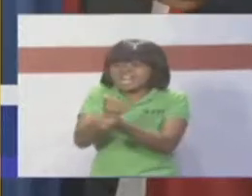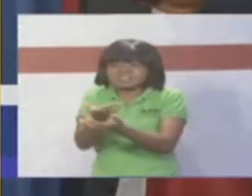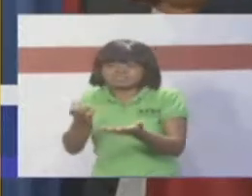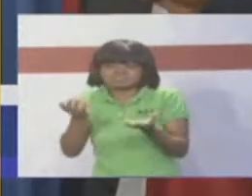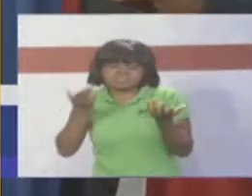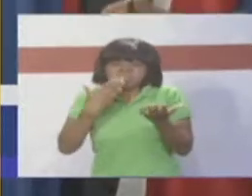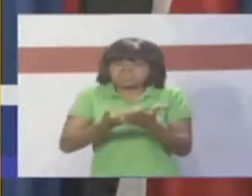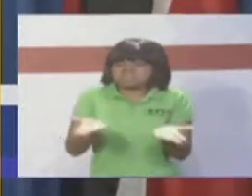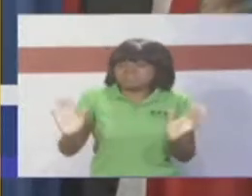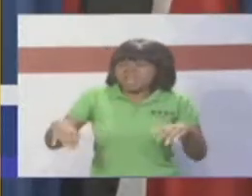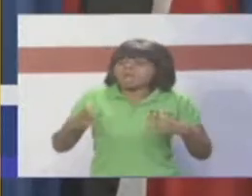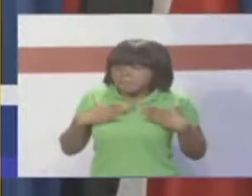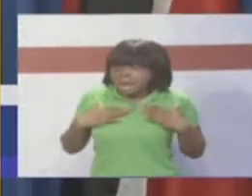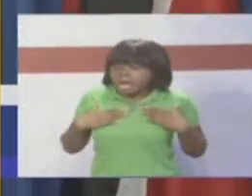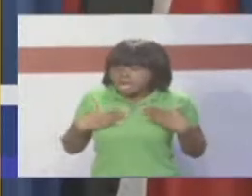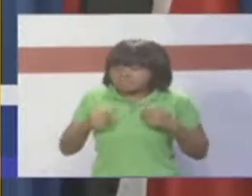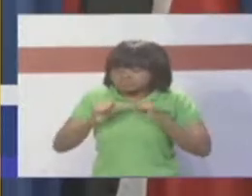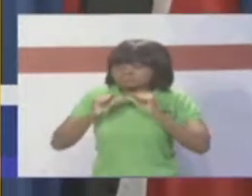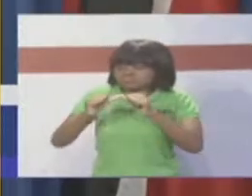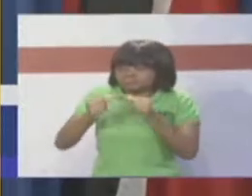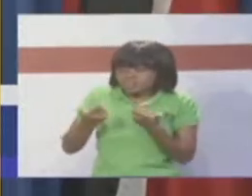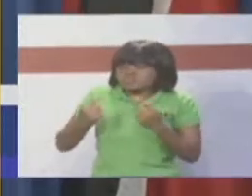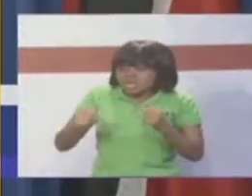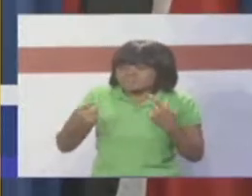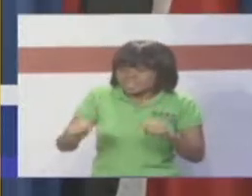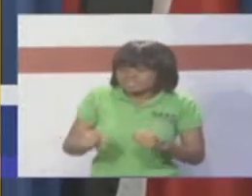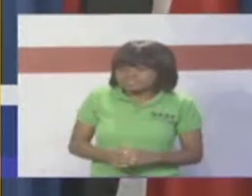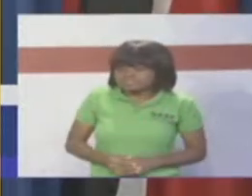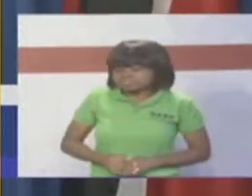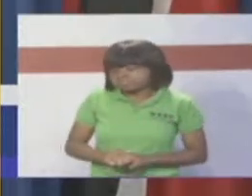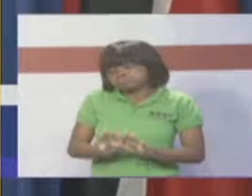the numbers are too large. You want, and of course, you have to party.